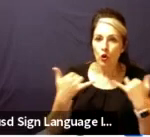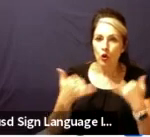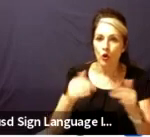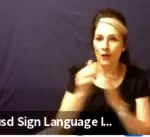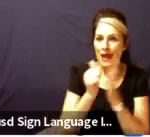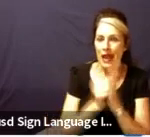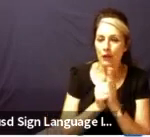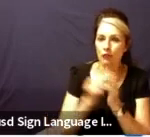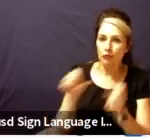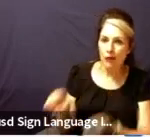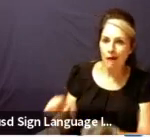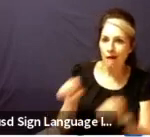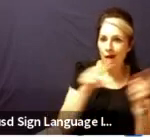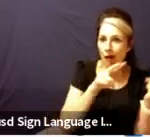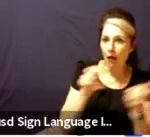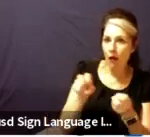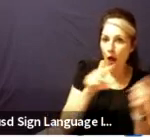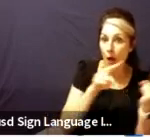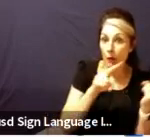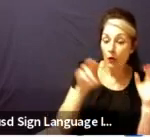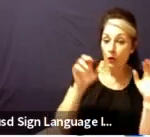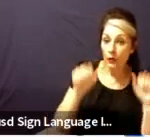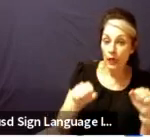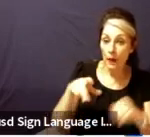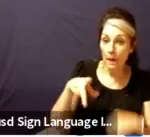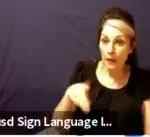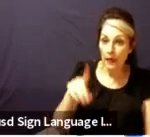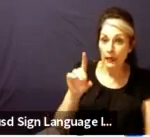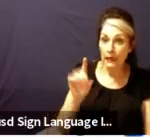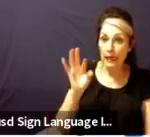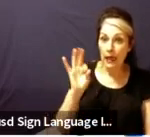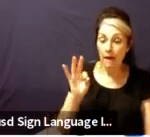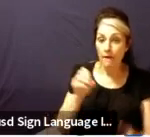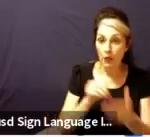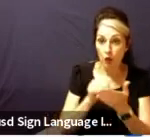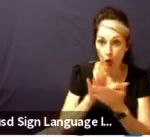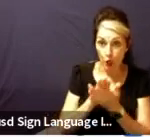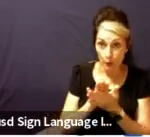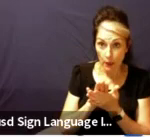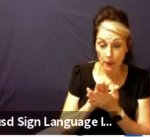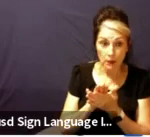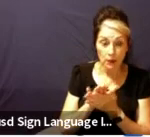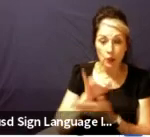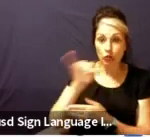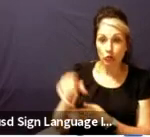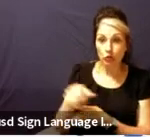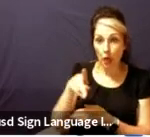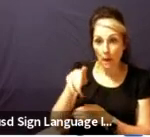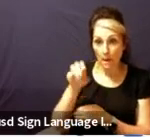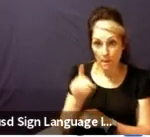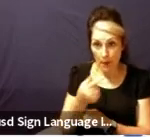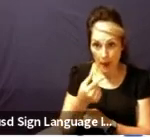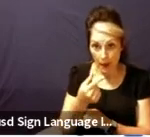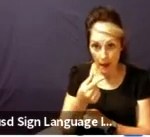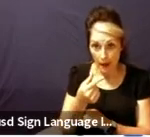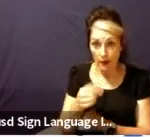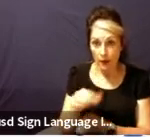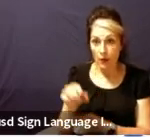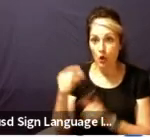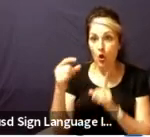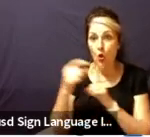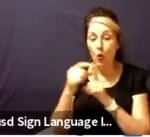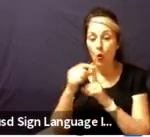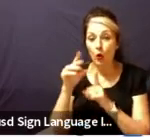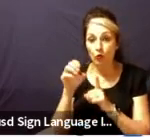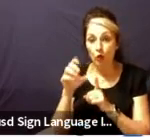You can upload, as you can see here, it says a PDF document, a JPEG document, a Word document